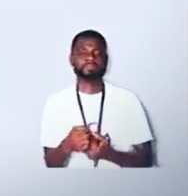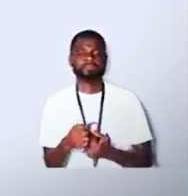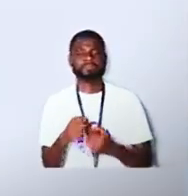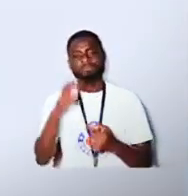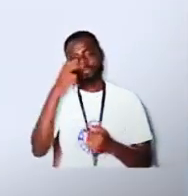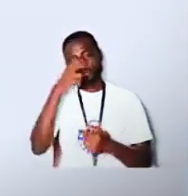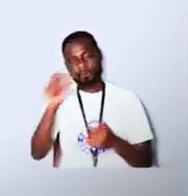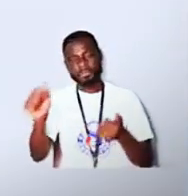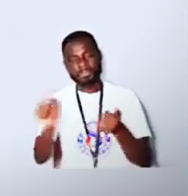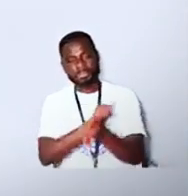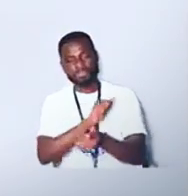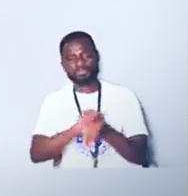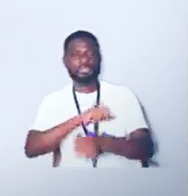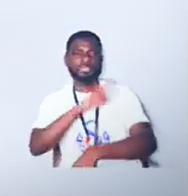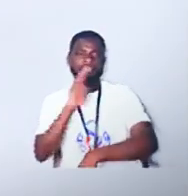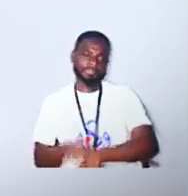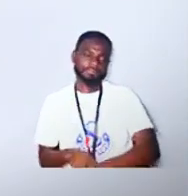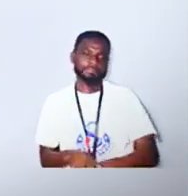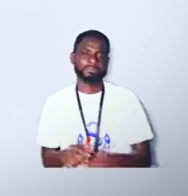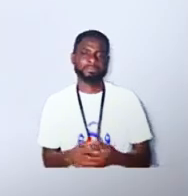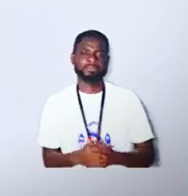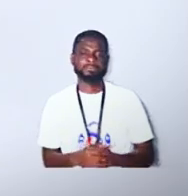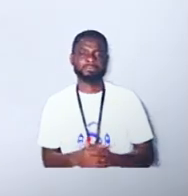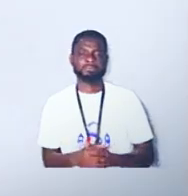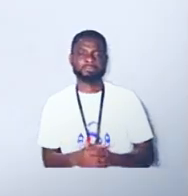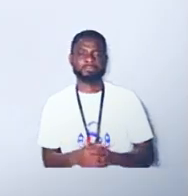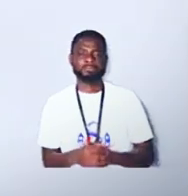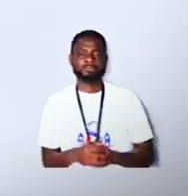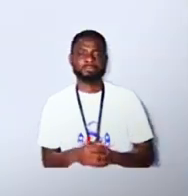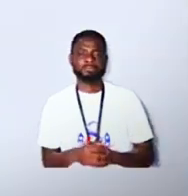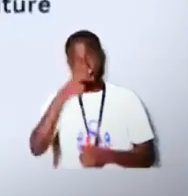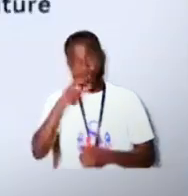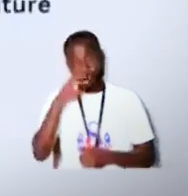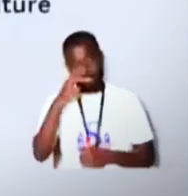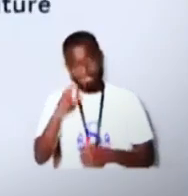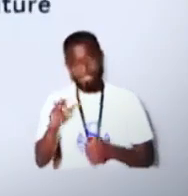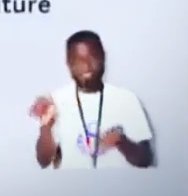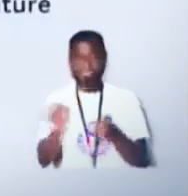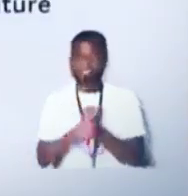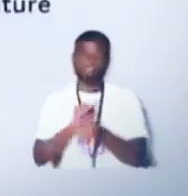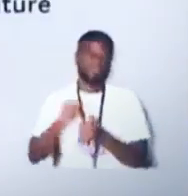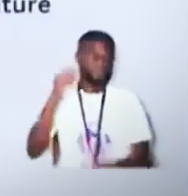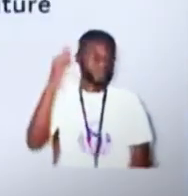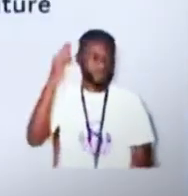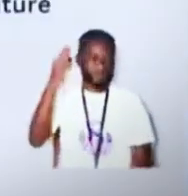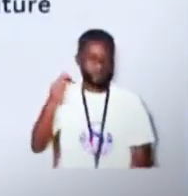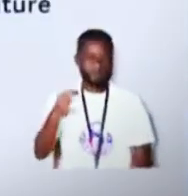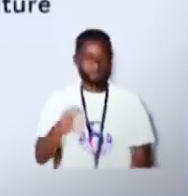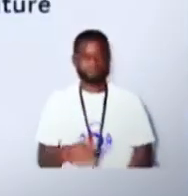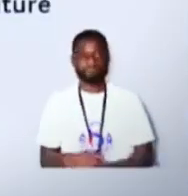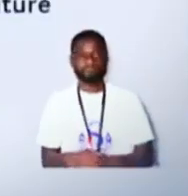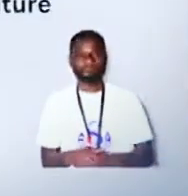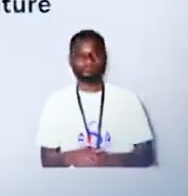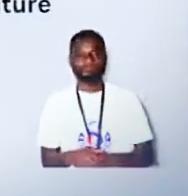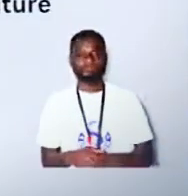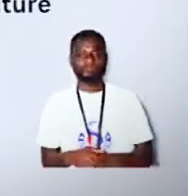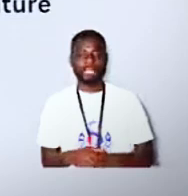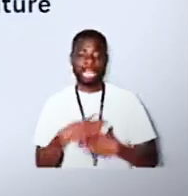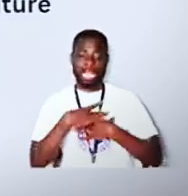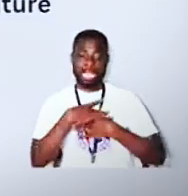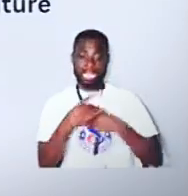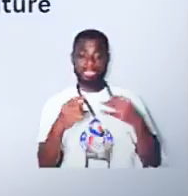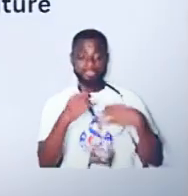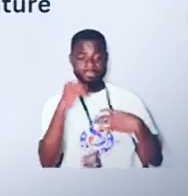Corruption destroys nations. Corruption destroys the future. And I like this